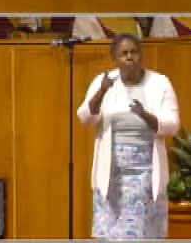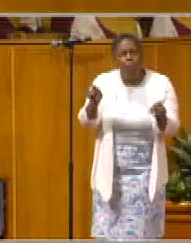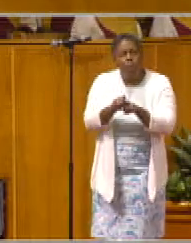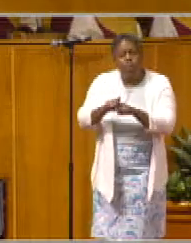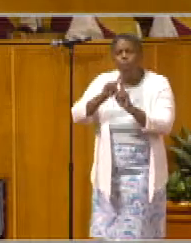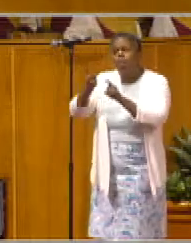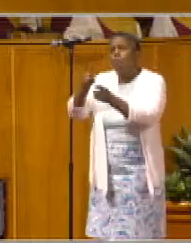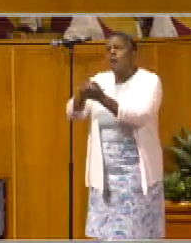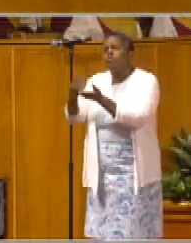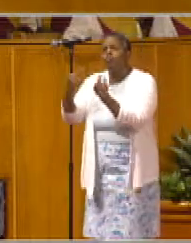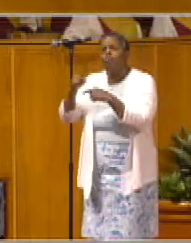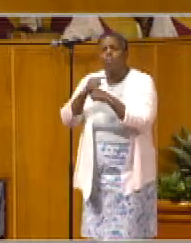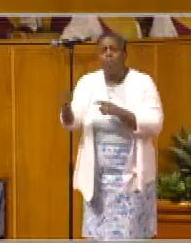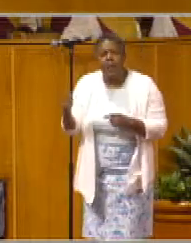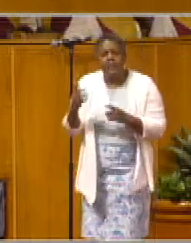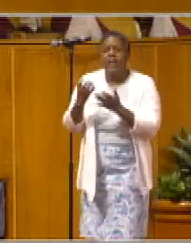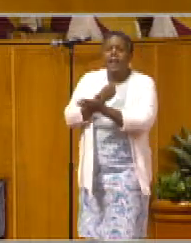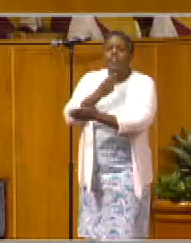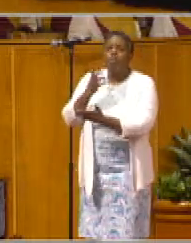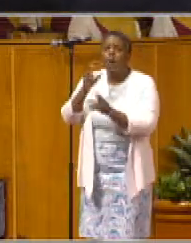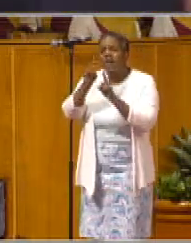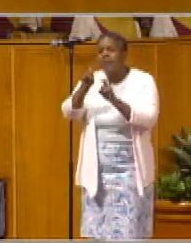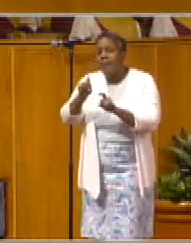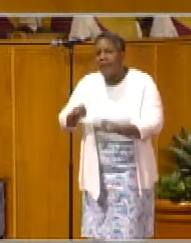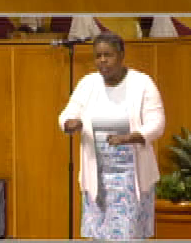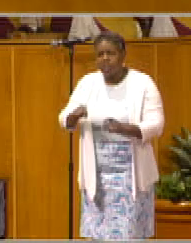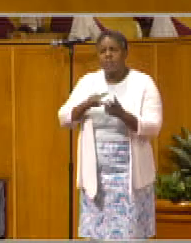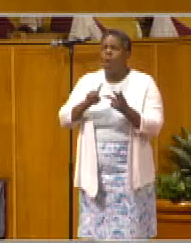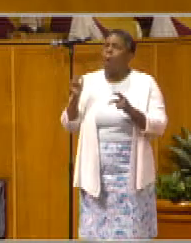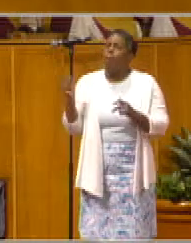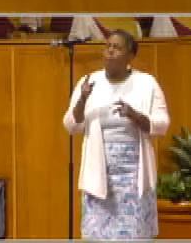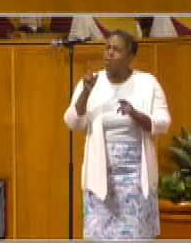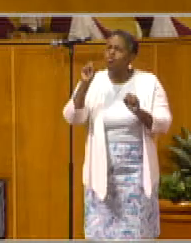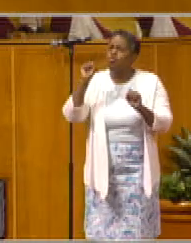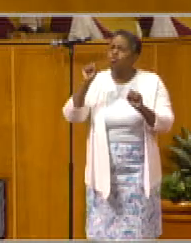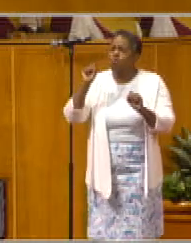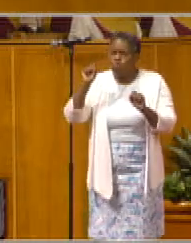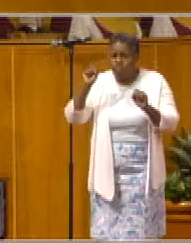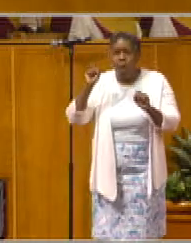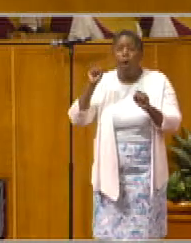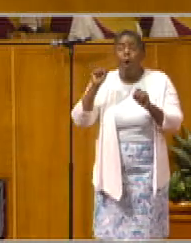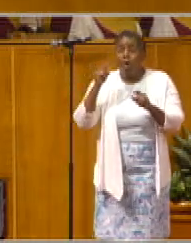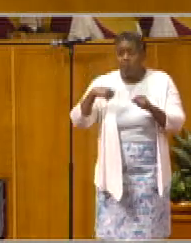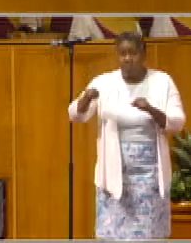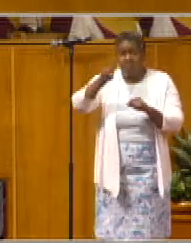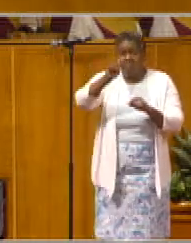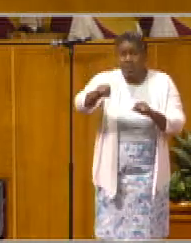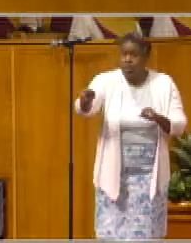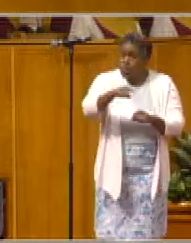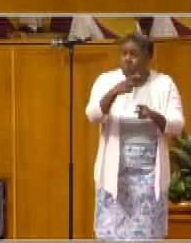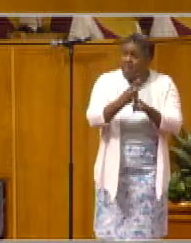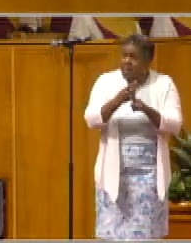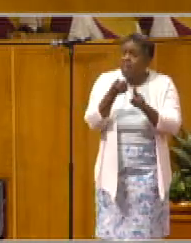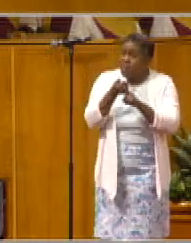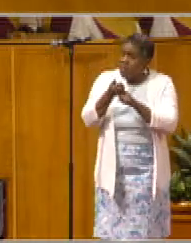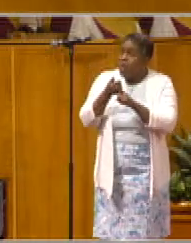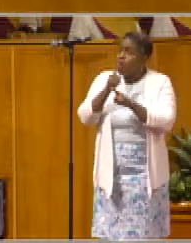to the doctor during the week to get your examination? Are you taking care of your body?